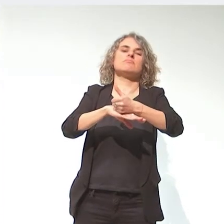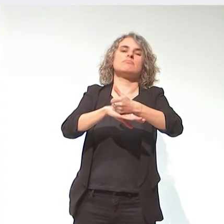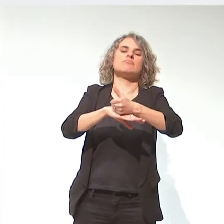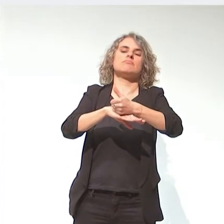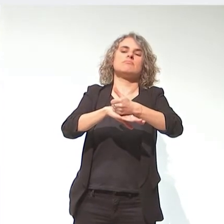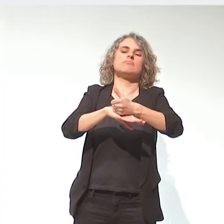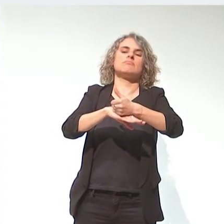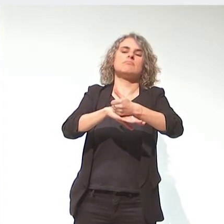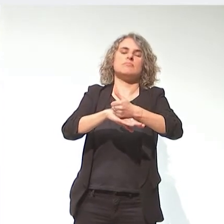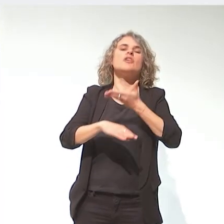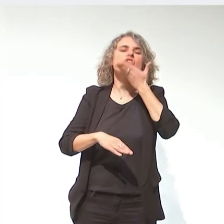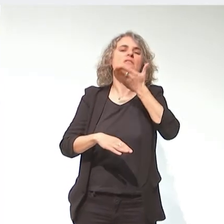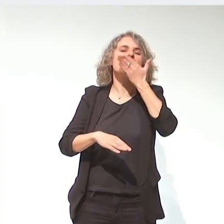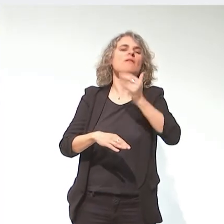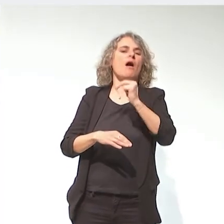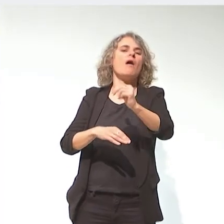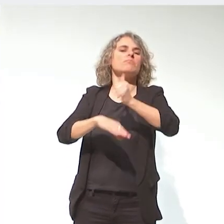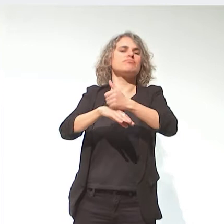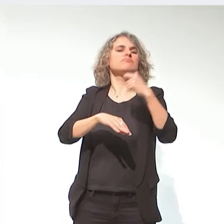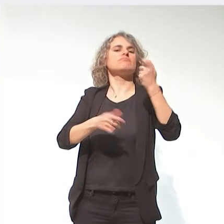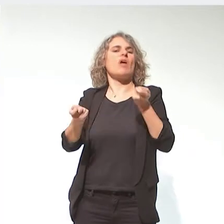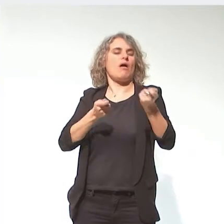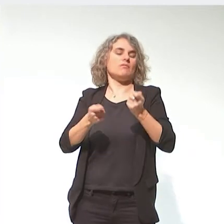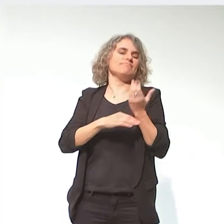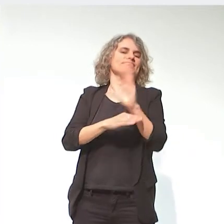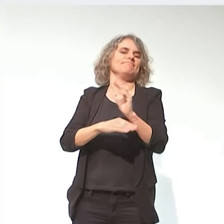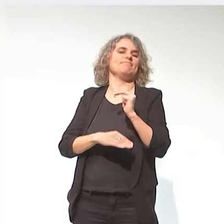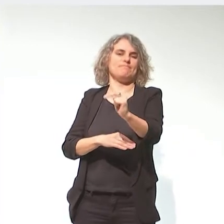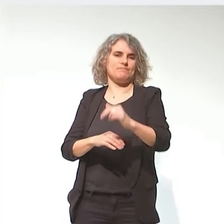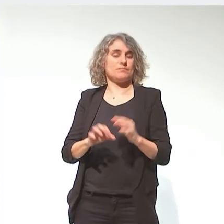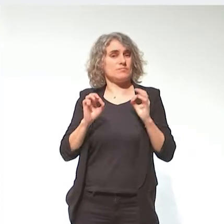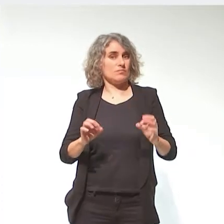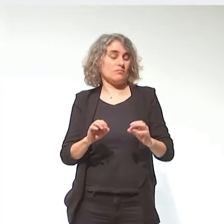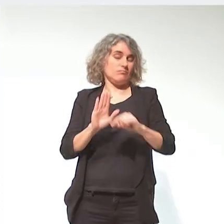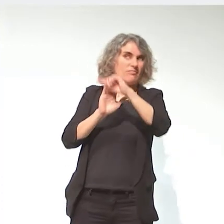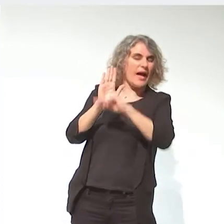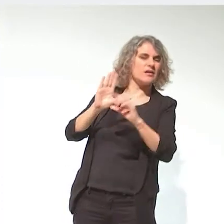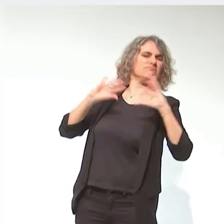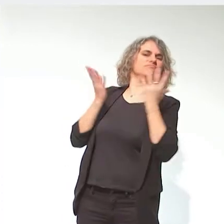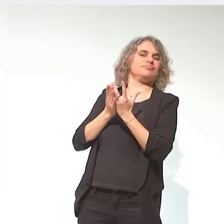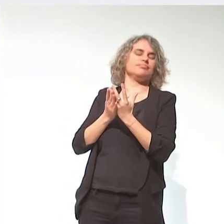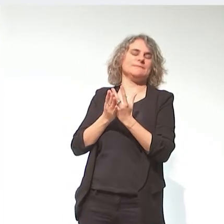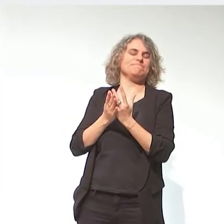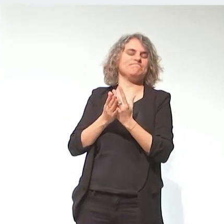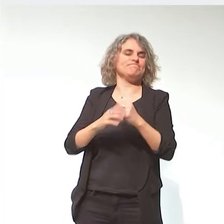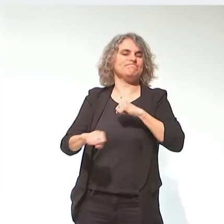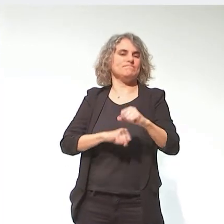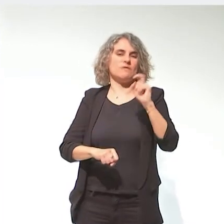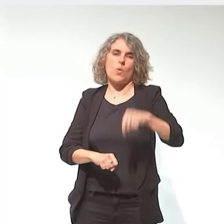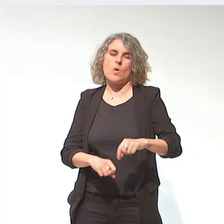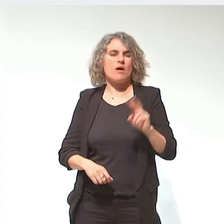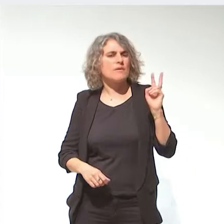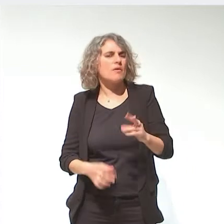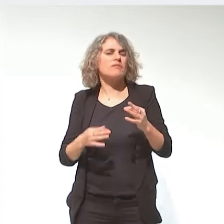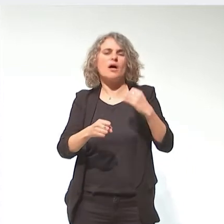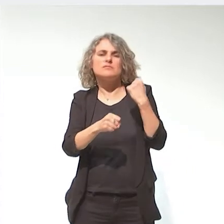this package. Reducing the employment rate gap between persons with and without disabilities is